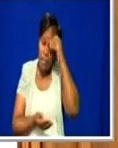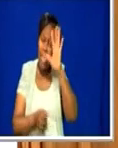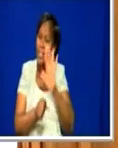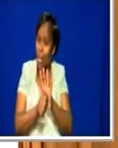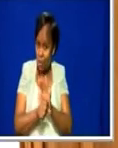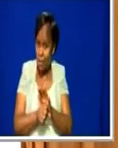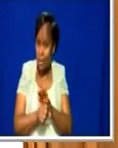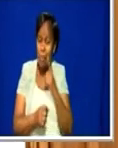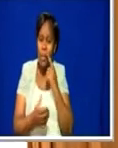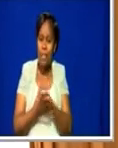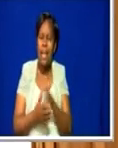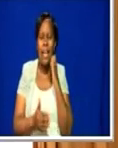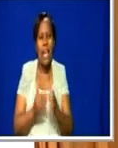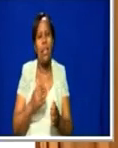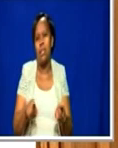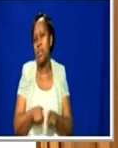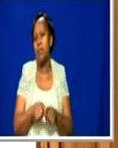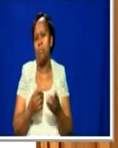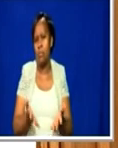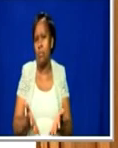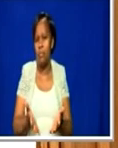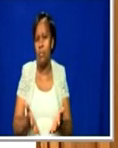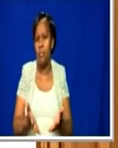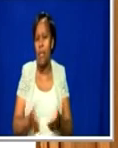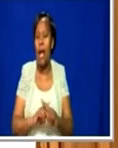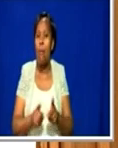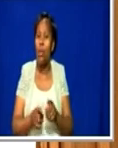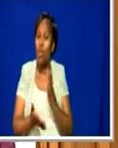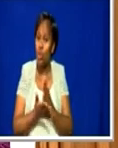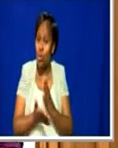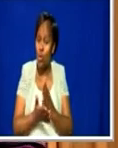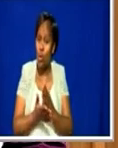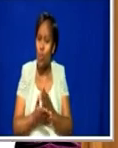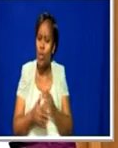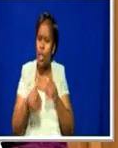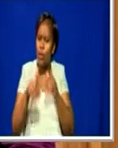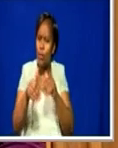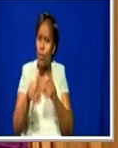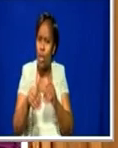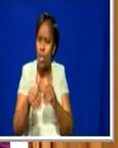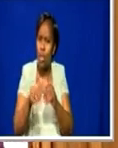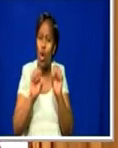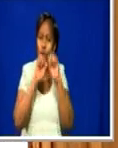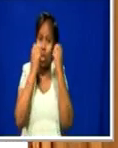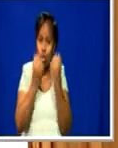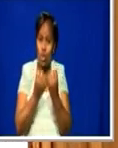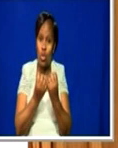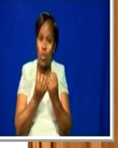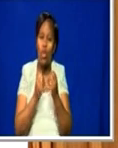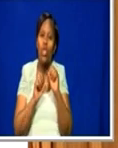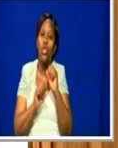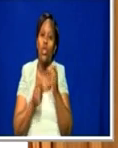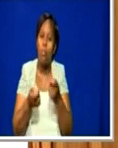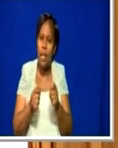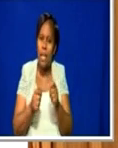something. But of course, this cannot end like this, Mwalimu. Cannot end like this. But of course, also you can follow us on our social media platform. That is